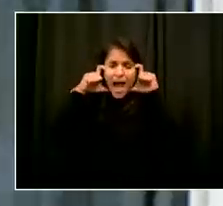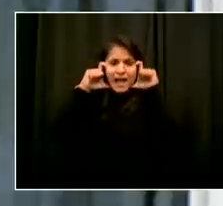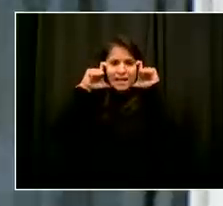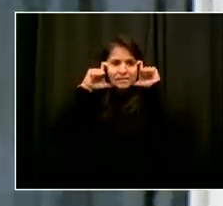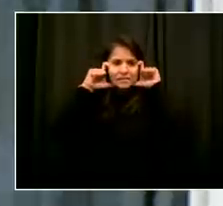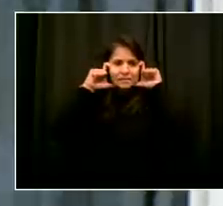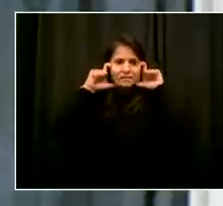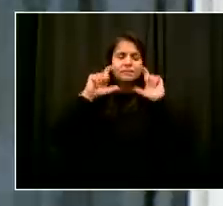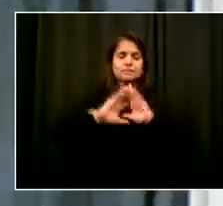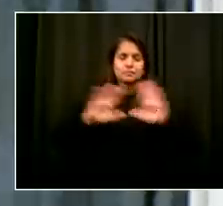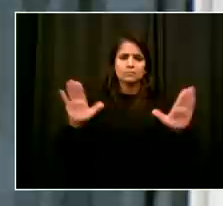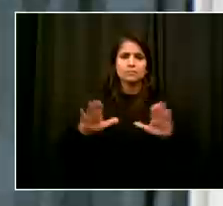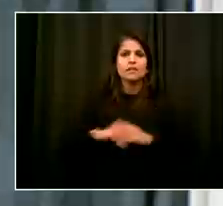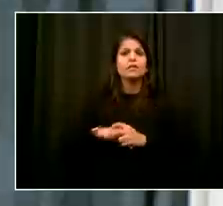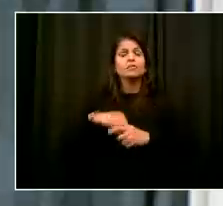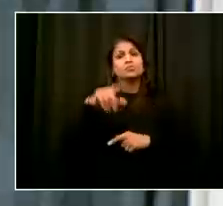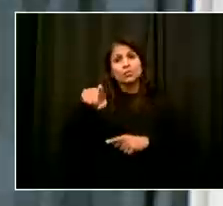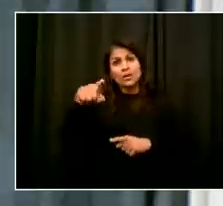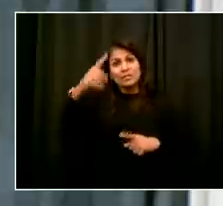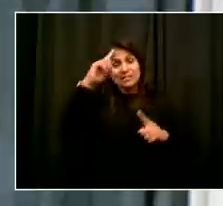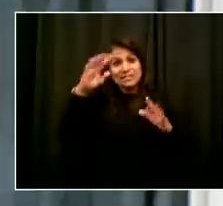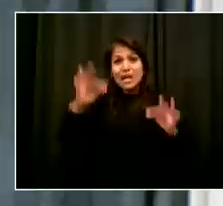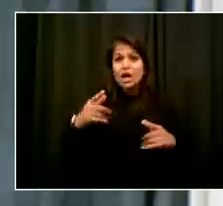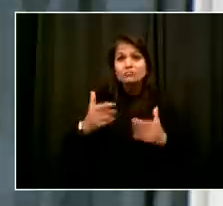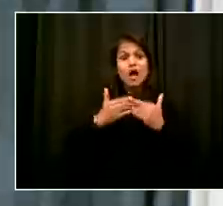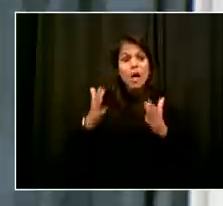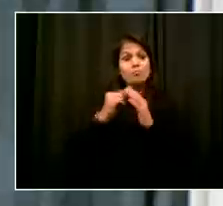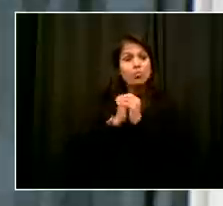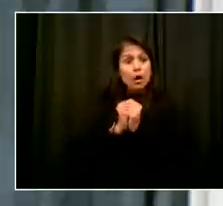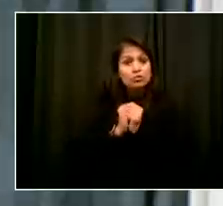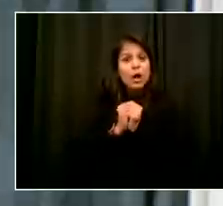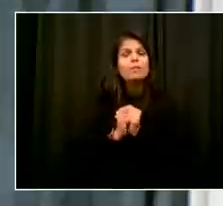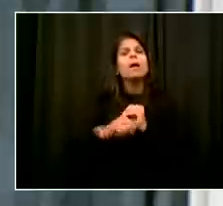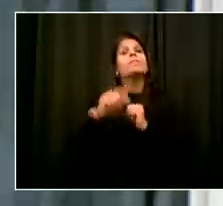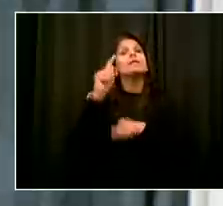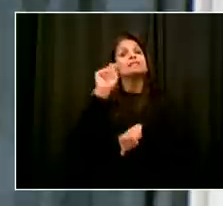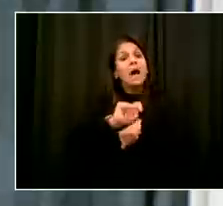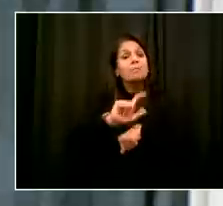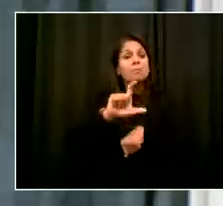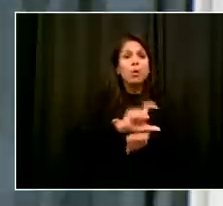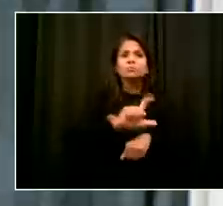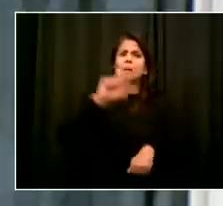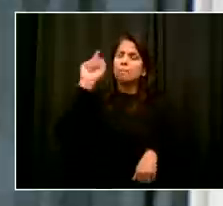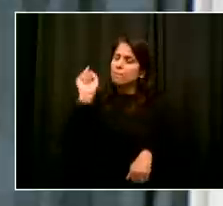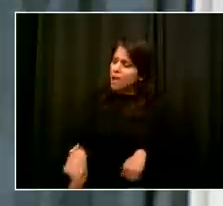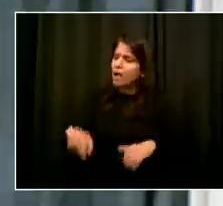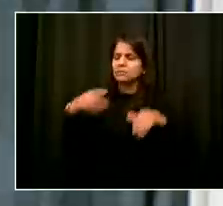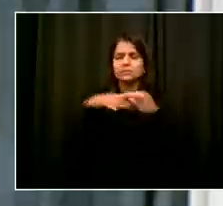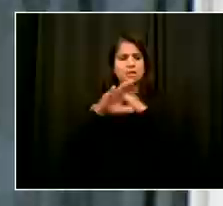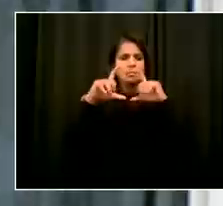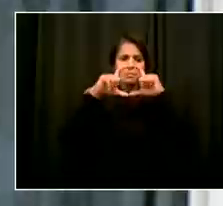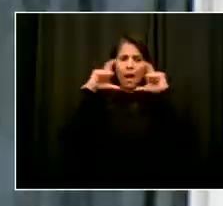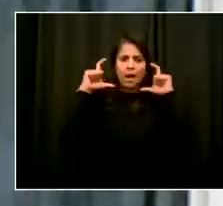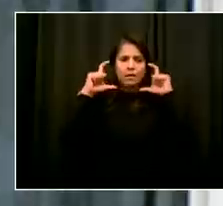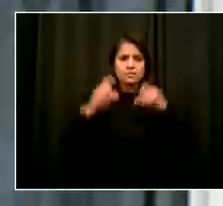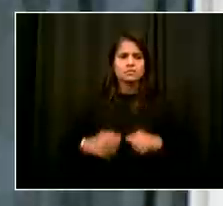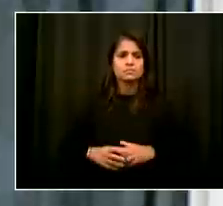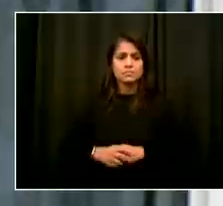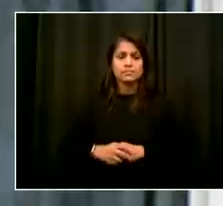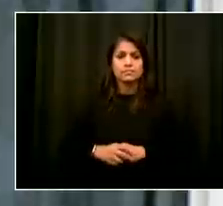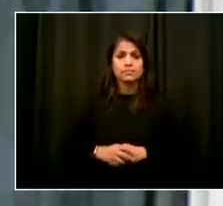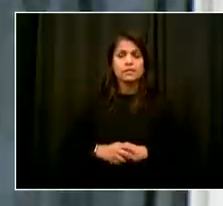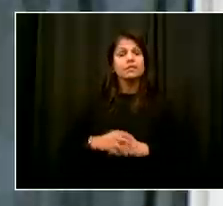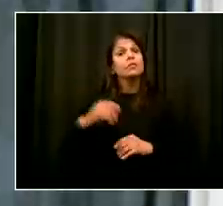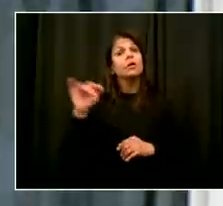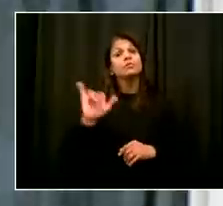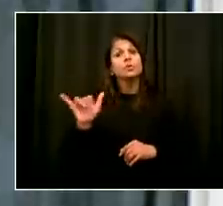it's important to keep your mask on when you're doing that. It's also very important to maintain 6 feet of distance and practice